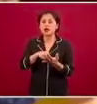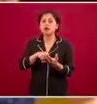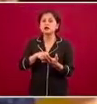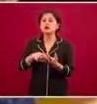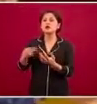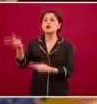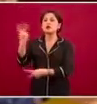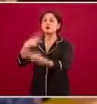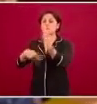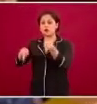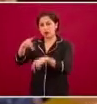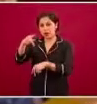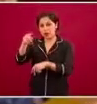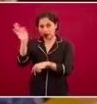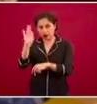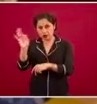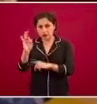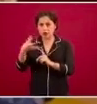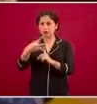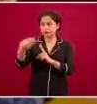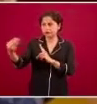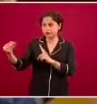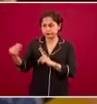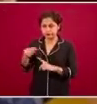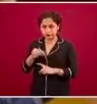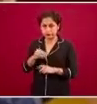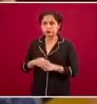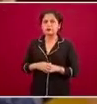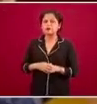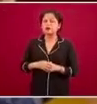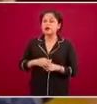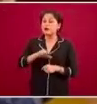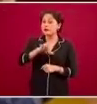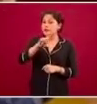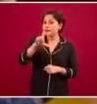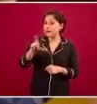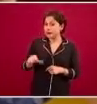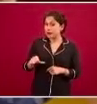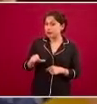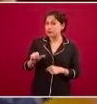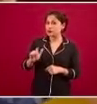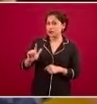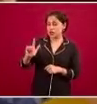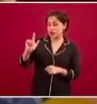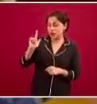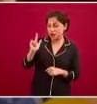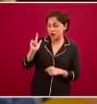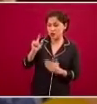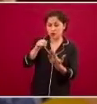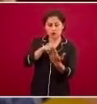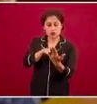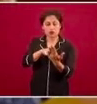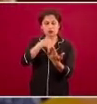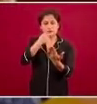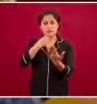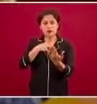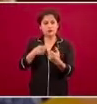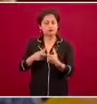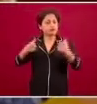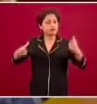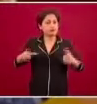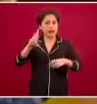On Sunday, we have 5 countries that were identified as active